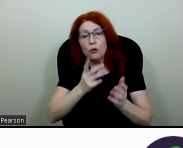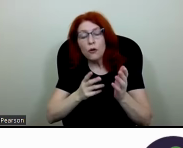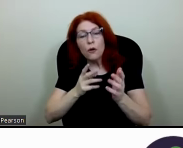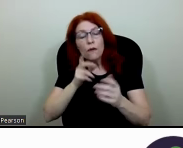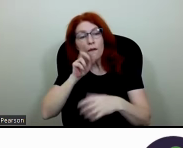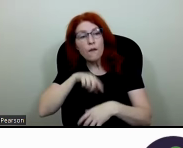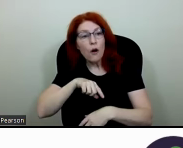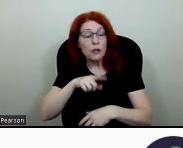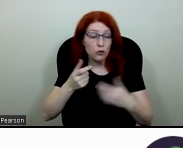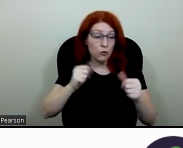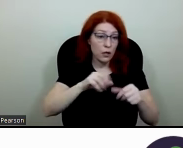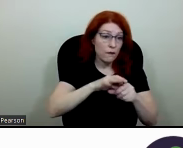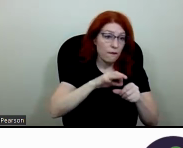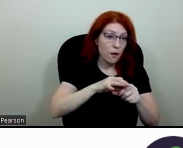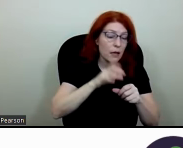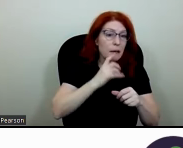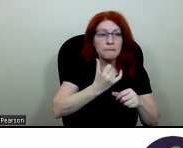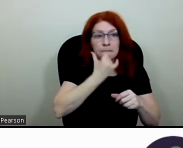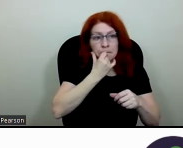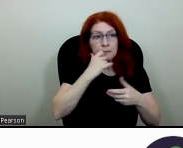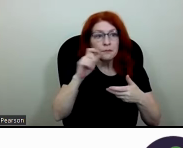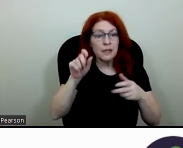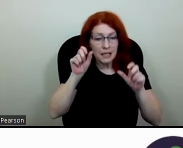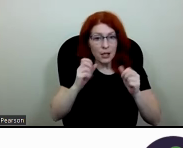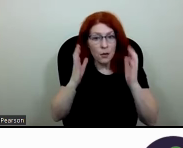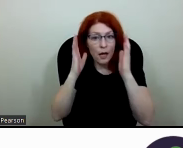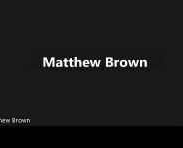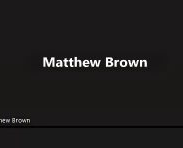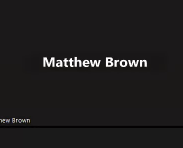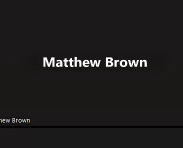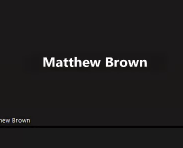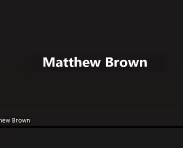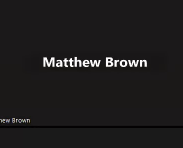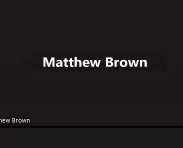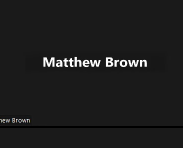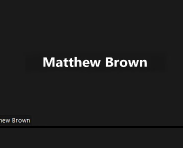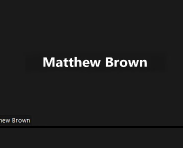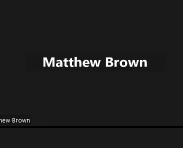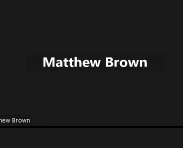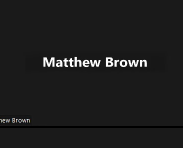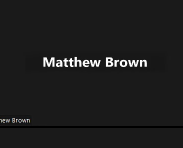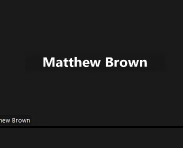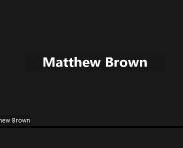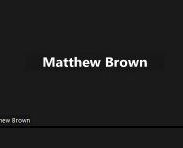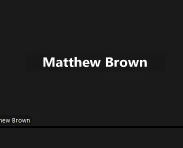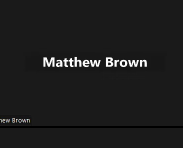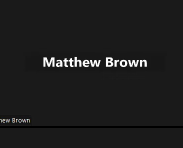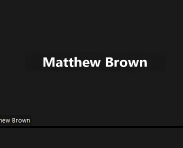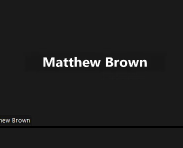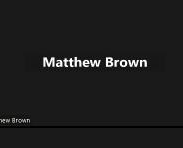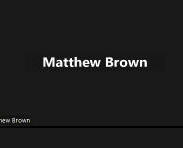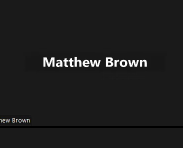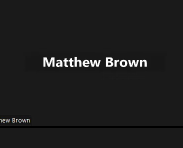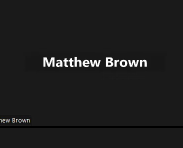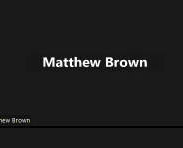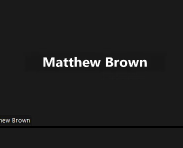vote, you make a mistake, can you ask the poll worker, can you have a new ballot? Is that correct? Yes or